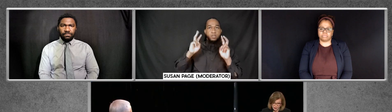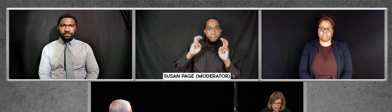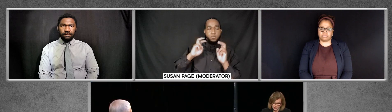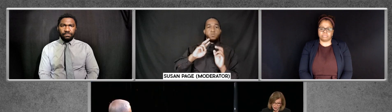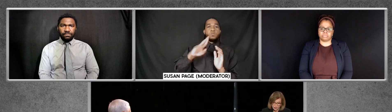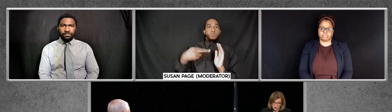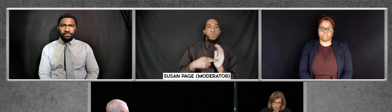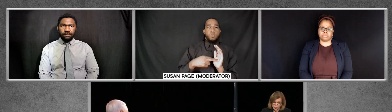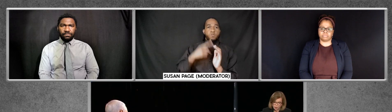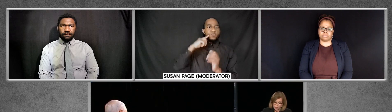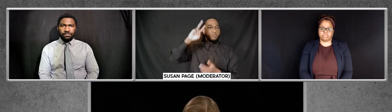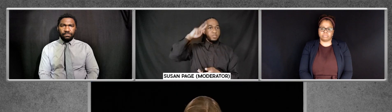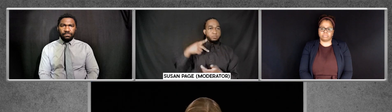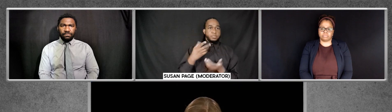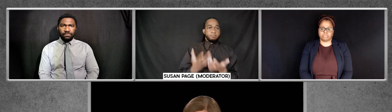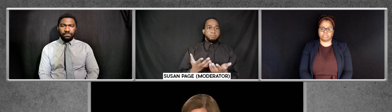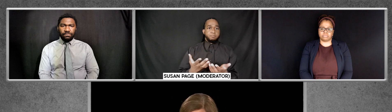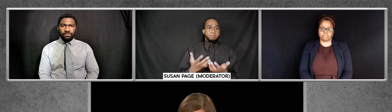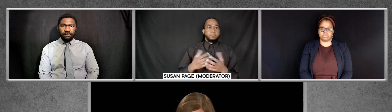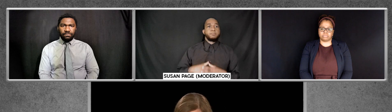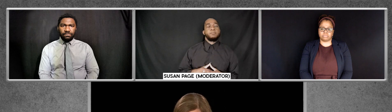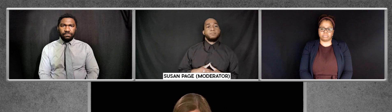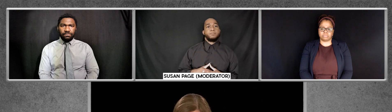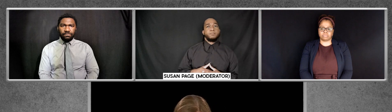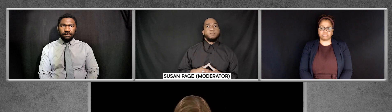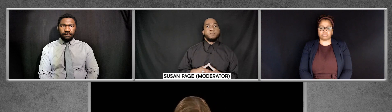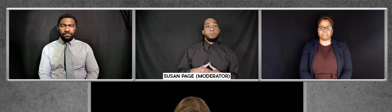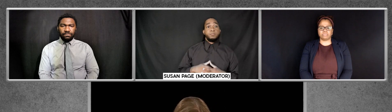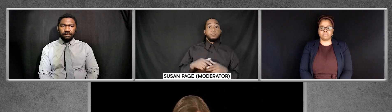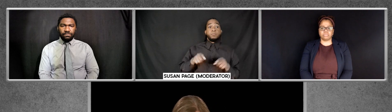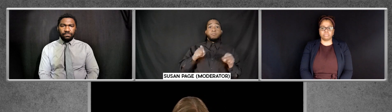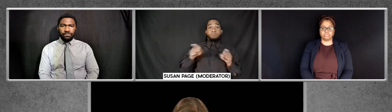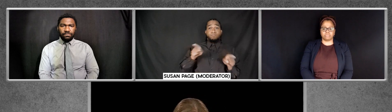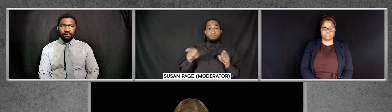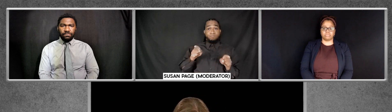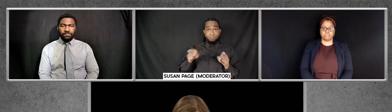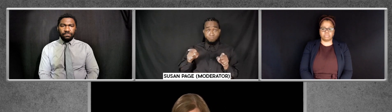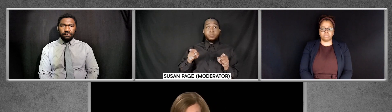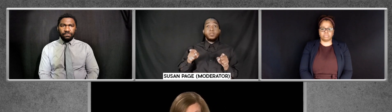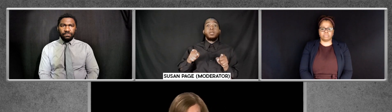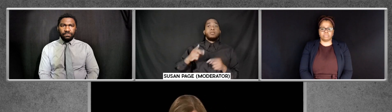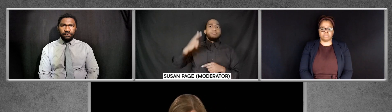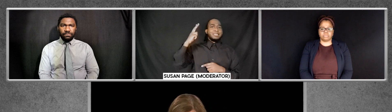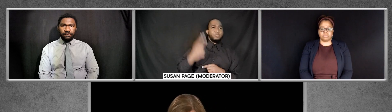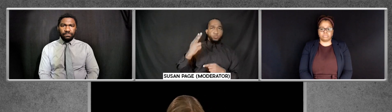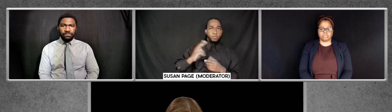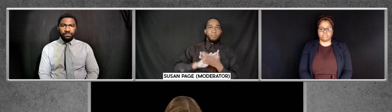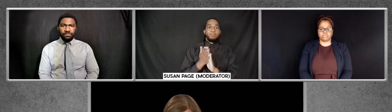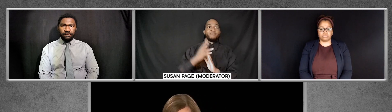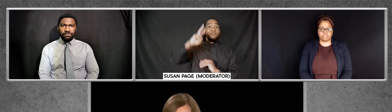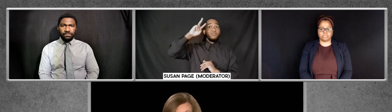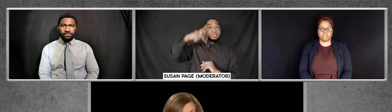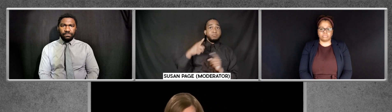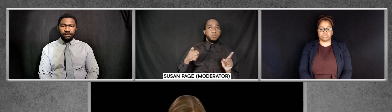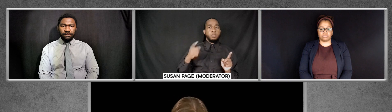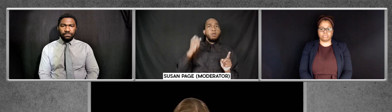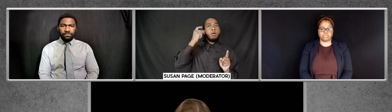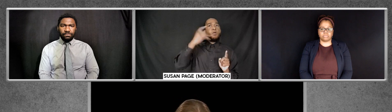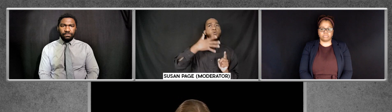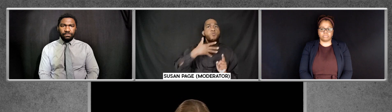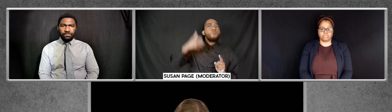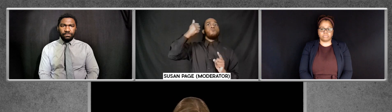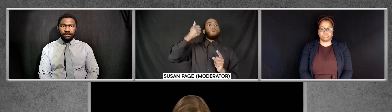president. One of you will make history on January 20th. You will be the vice president to the oldest president the United States